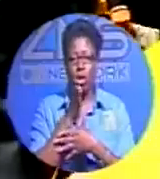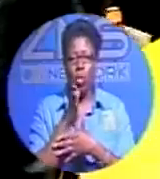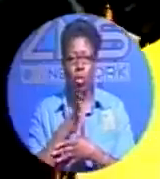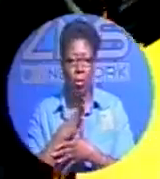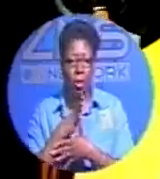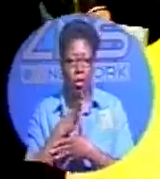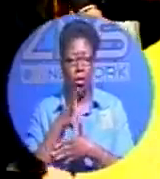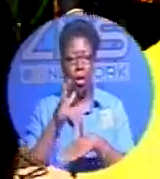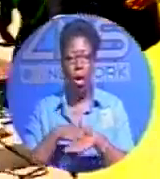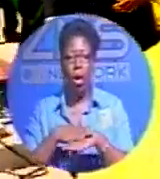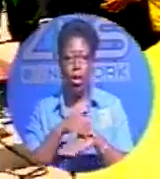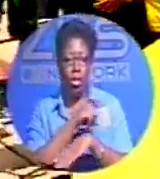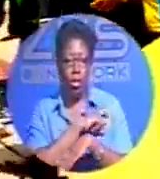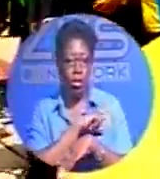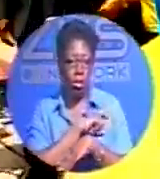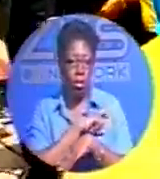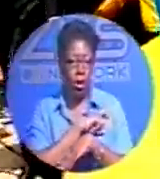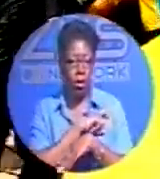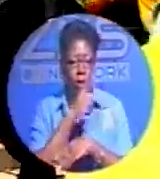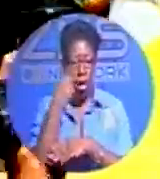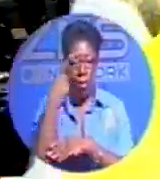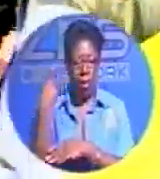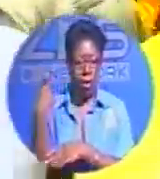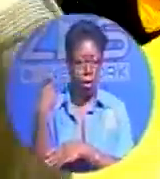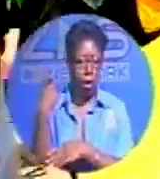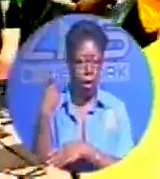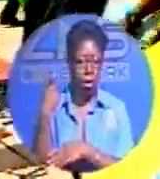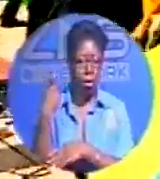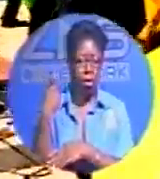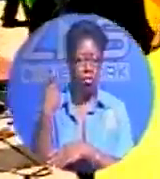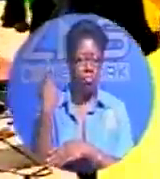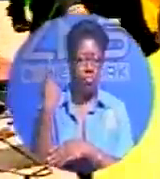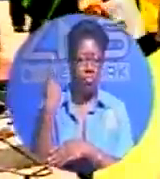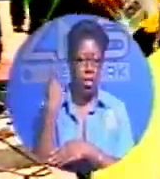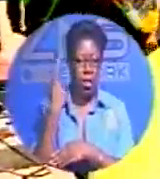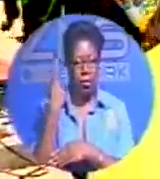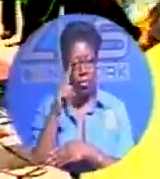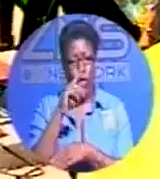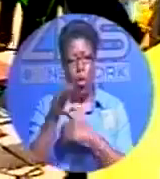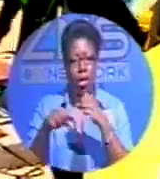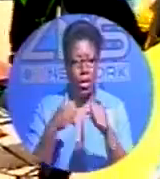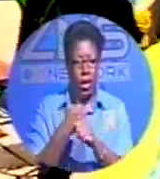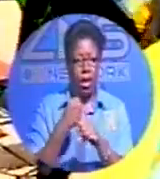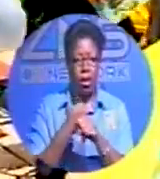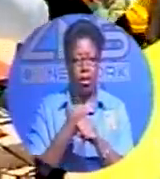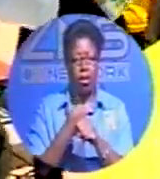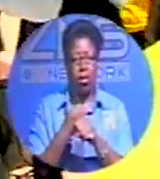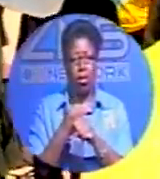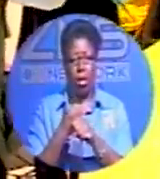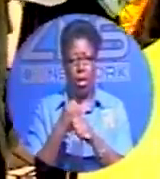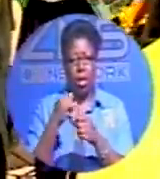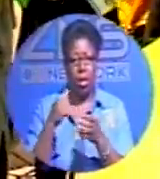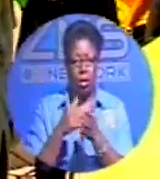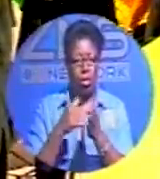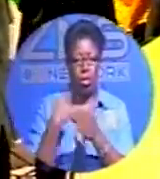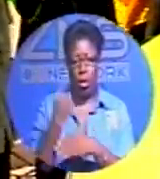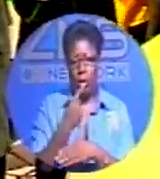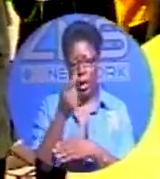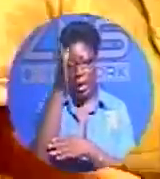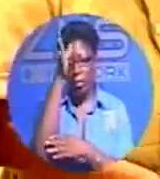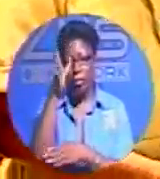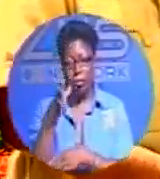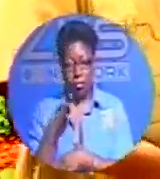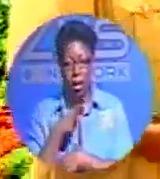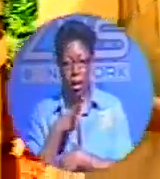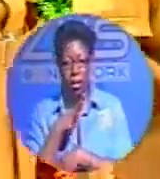force because the force at that time was, for years, a man's domain. And they saw us